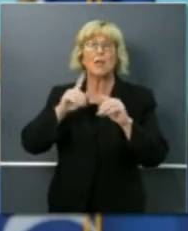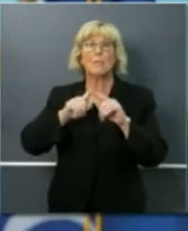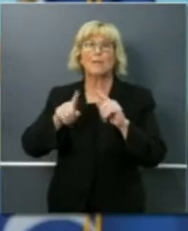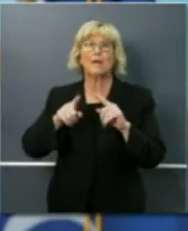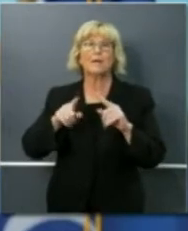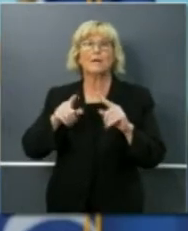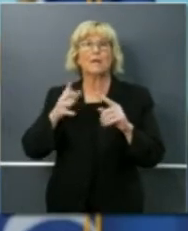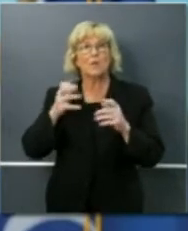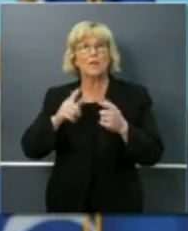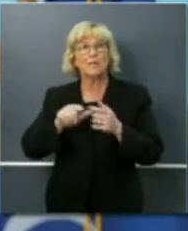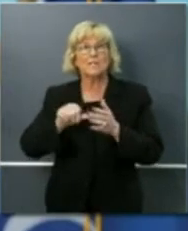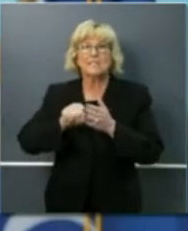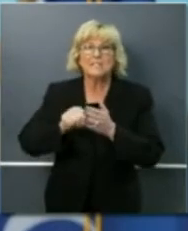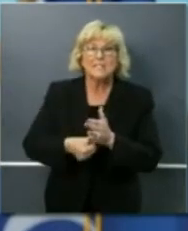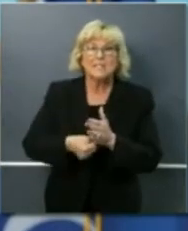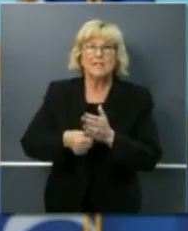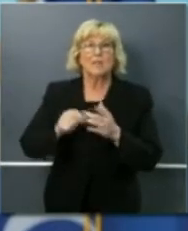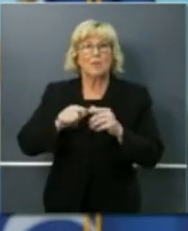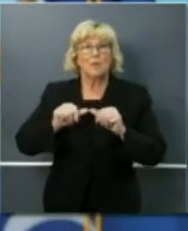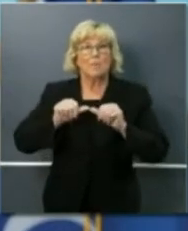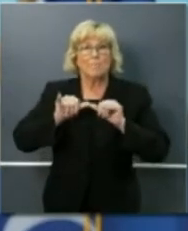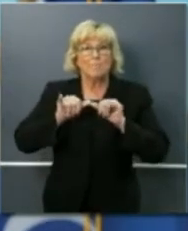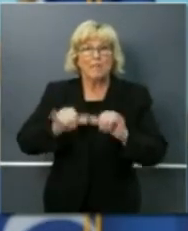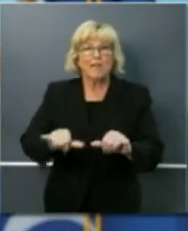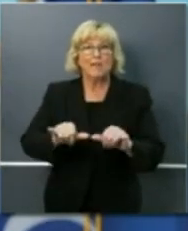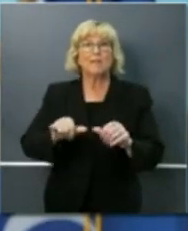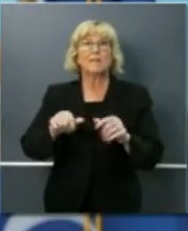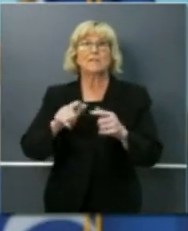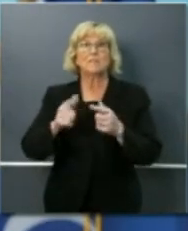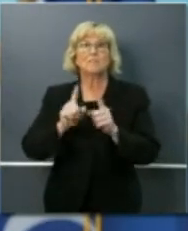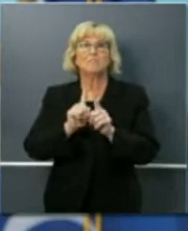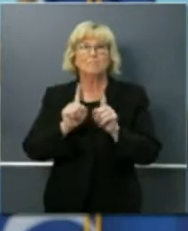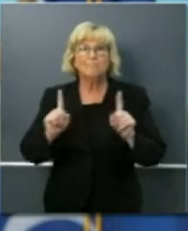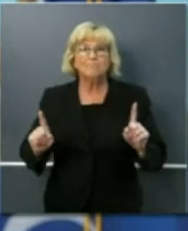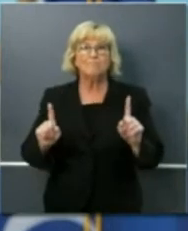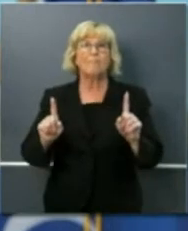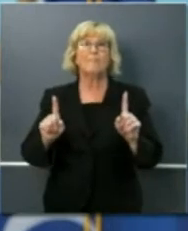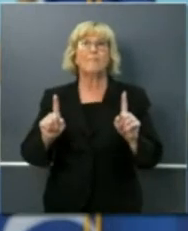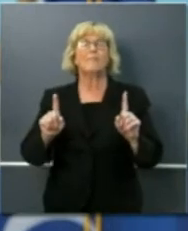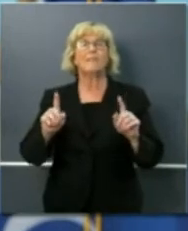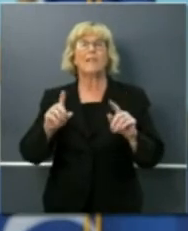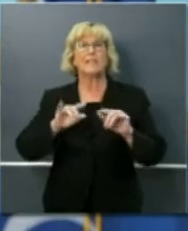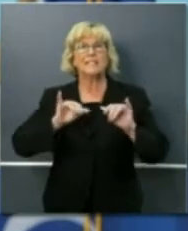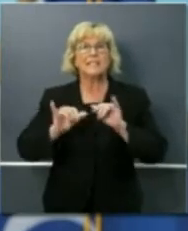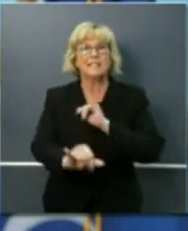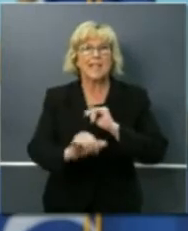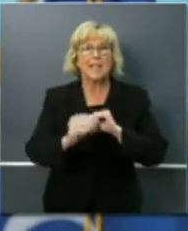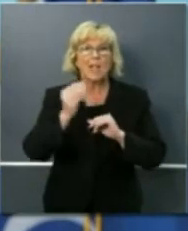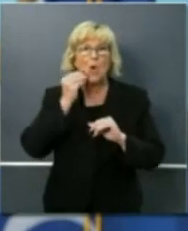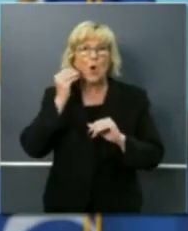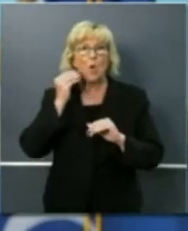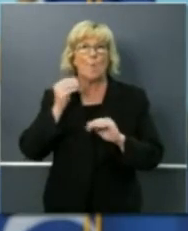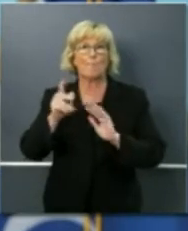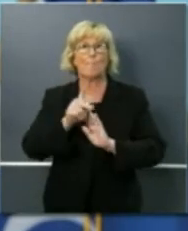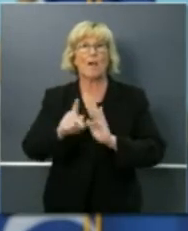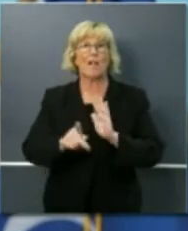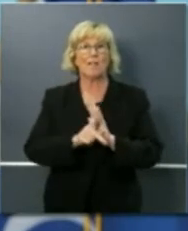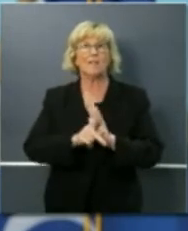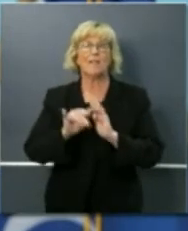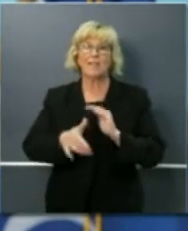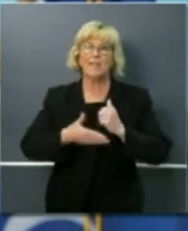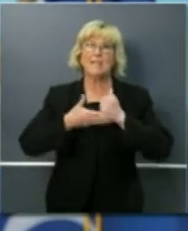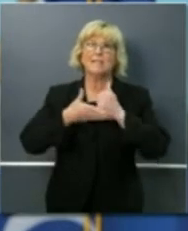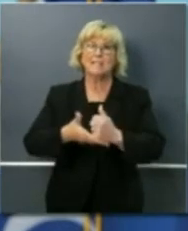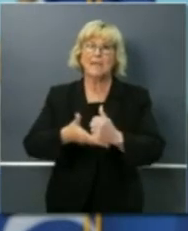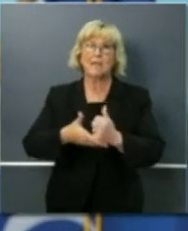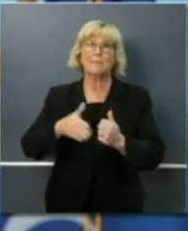reinforce the importance of maintaining physical distancing and continuing our stay-at-home policy that has helped